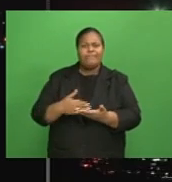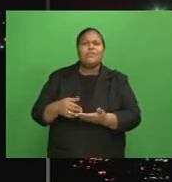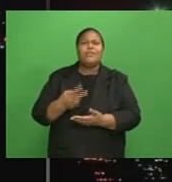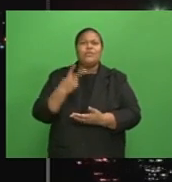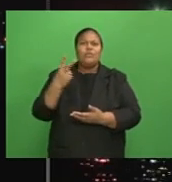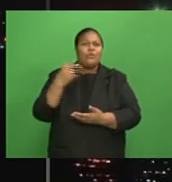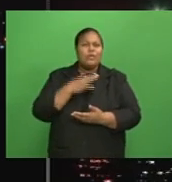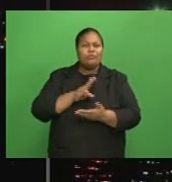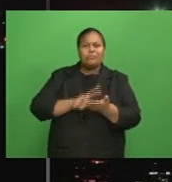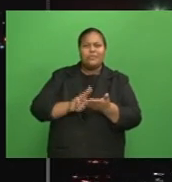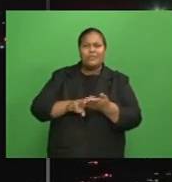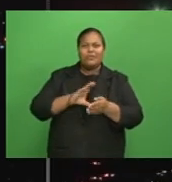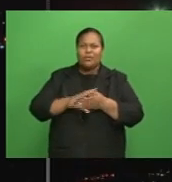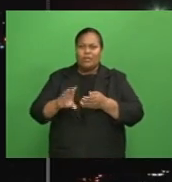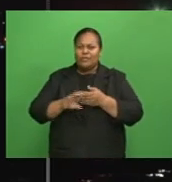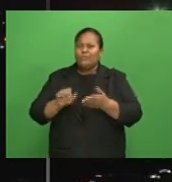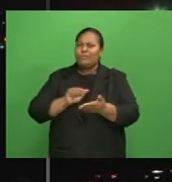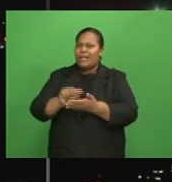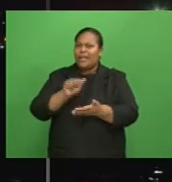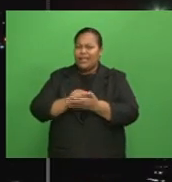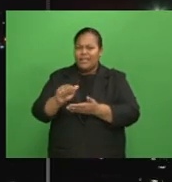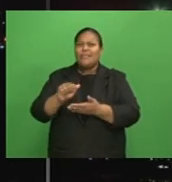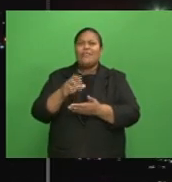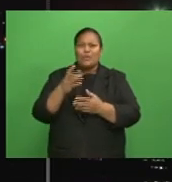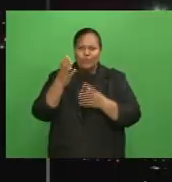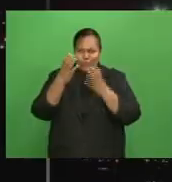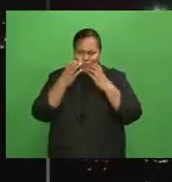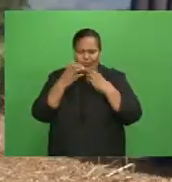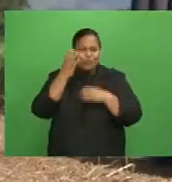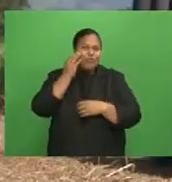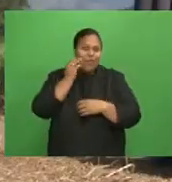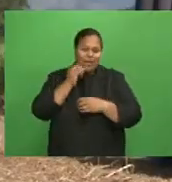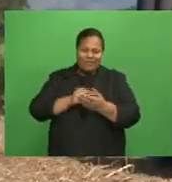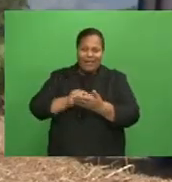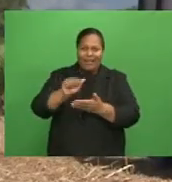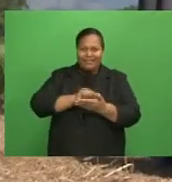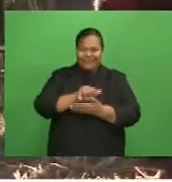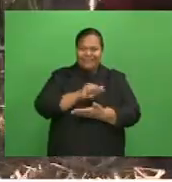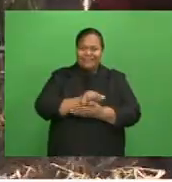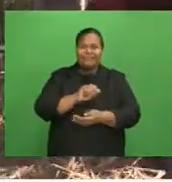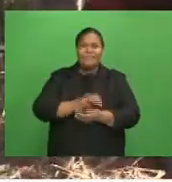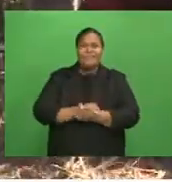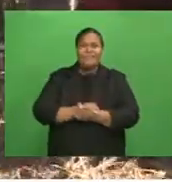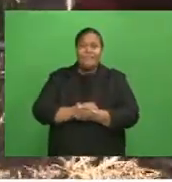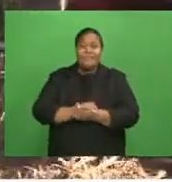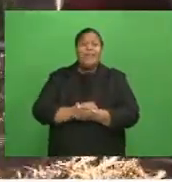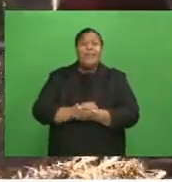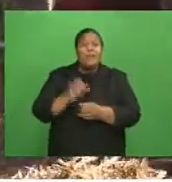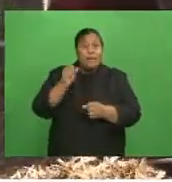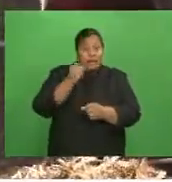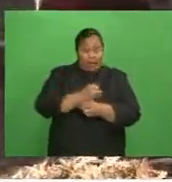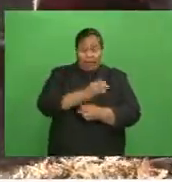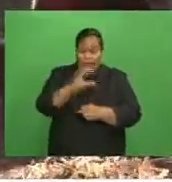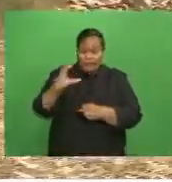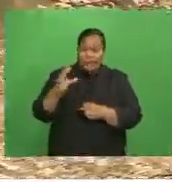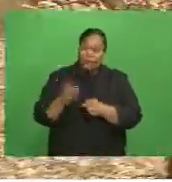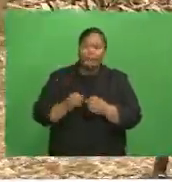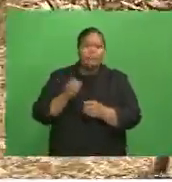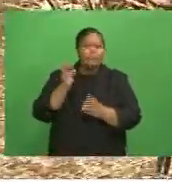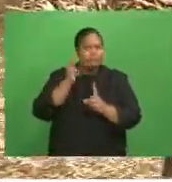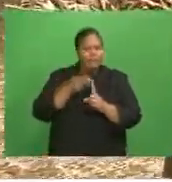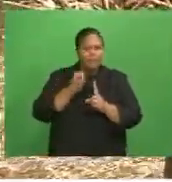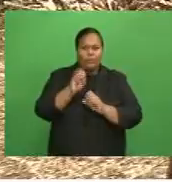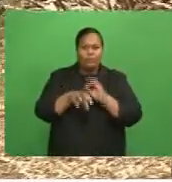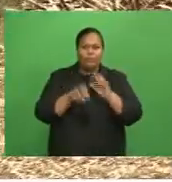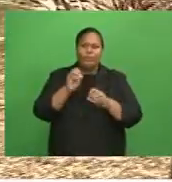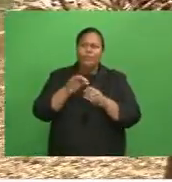molasses sales in the 2020-2021 season. Chief Executive Graham Clark says the industry will be a major contributor to foreign